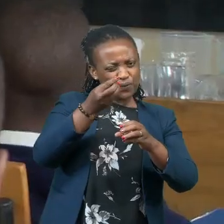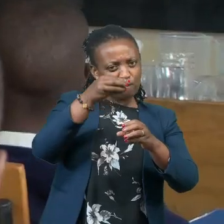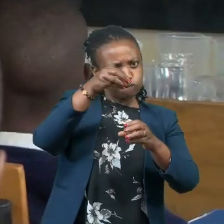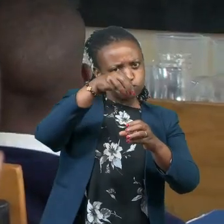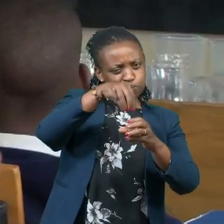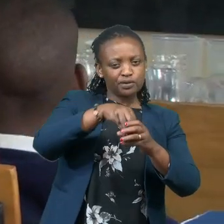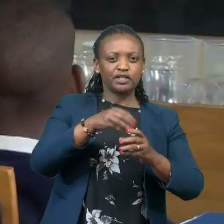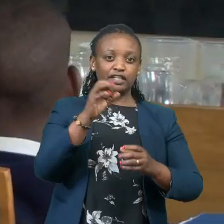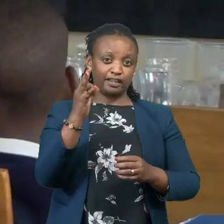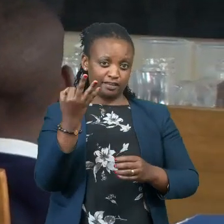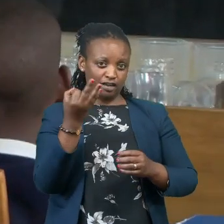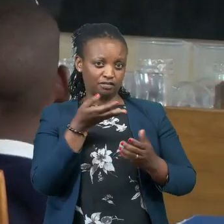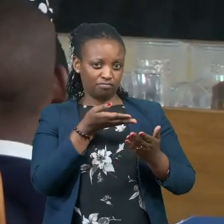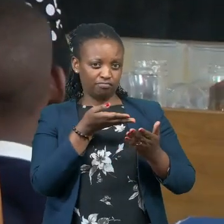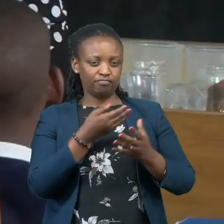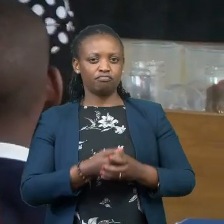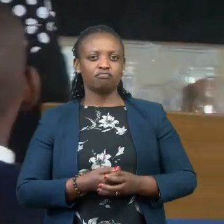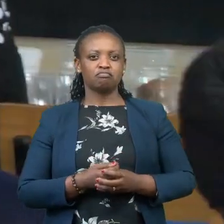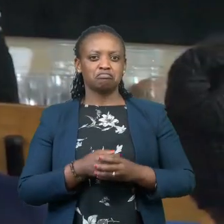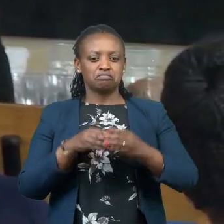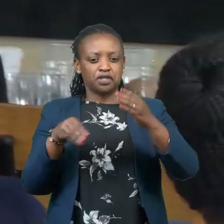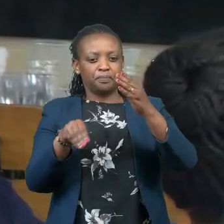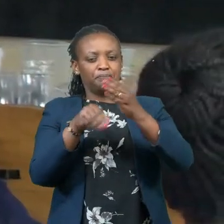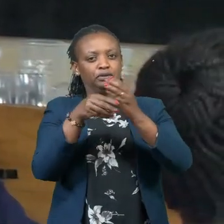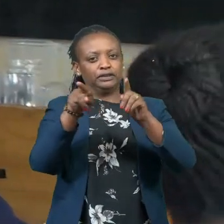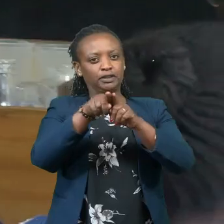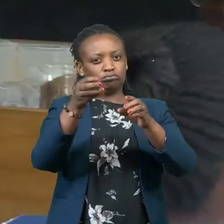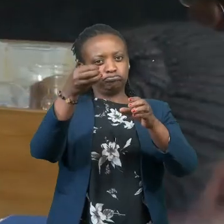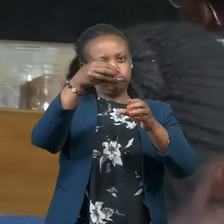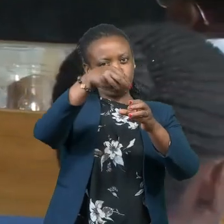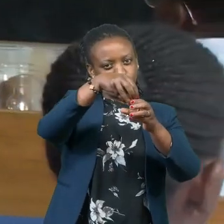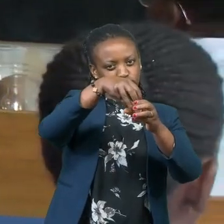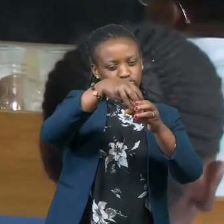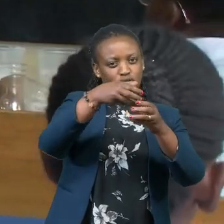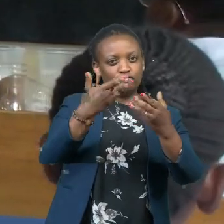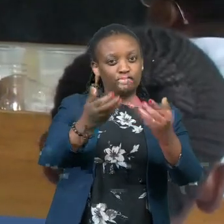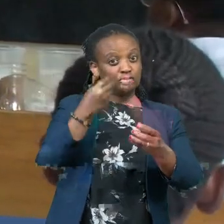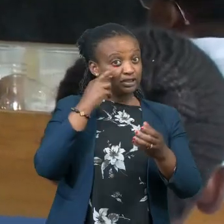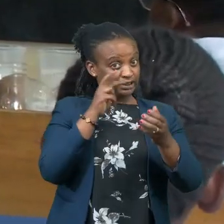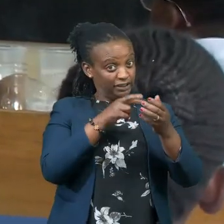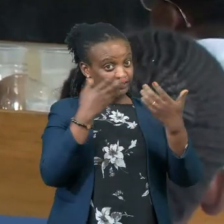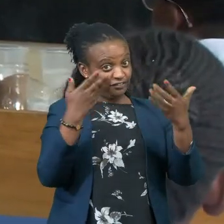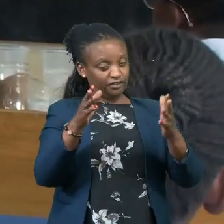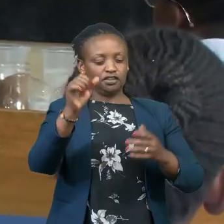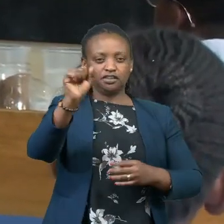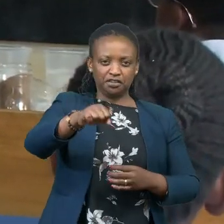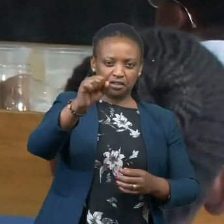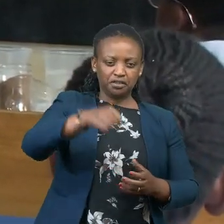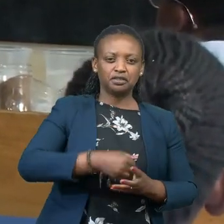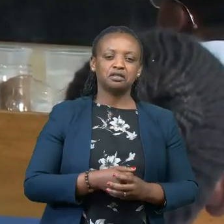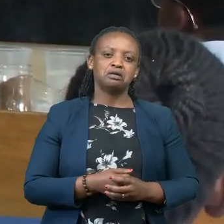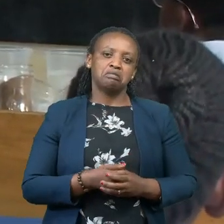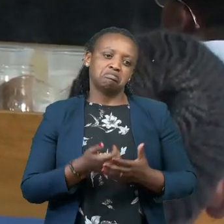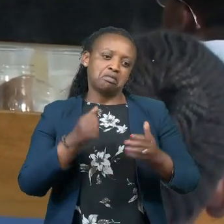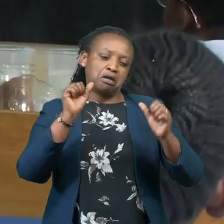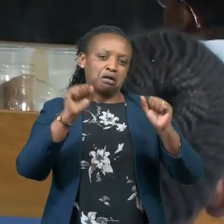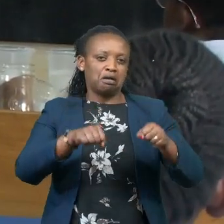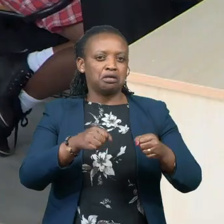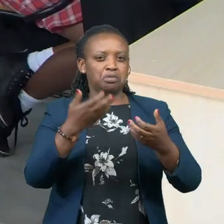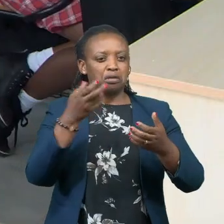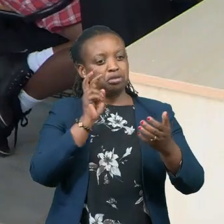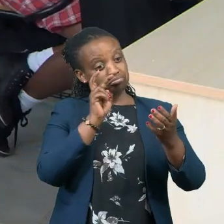third one. Okay. So you add it like this. You can see. You